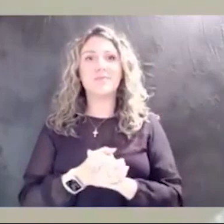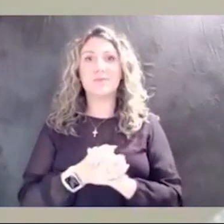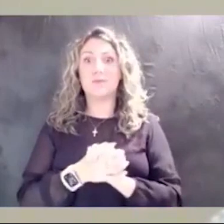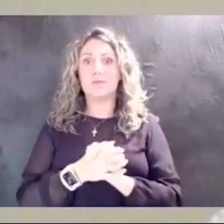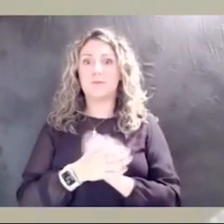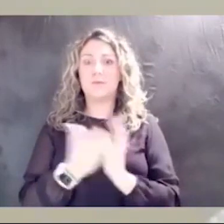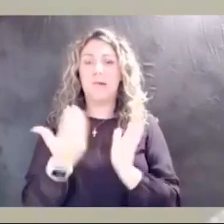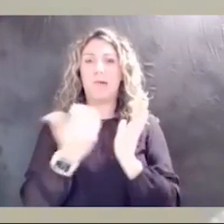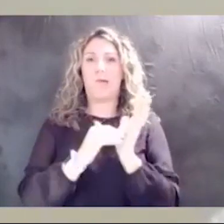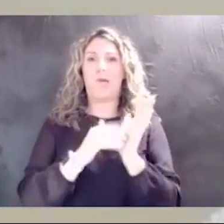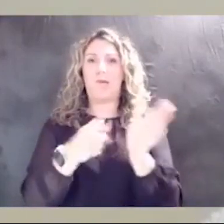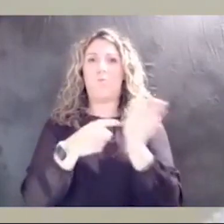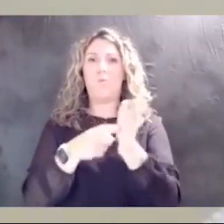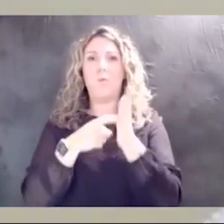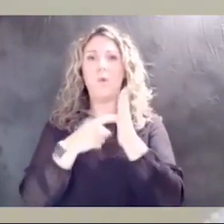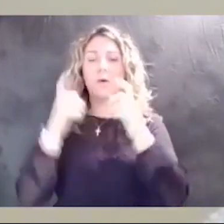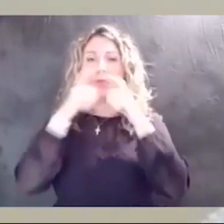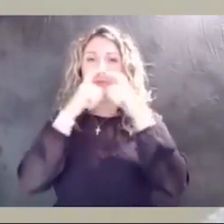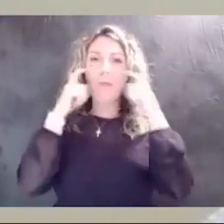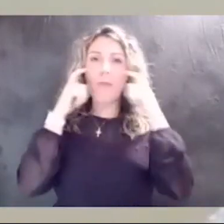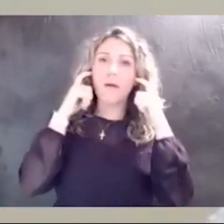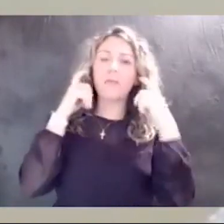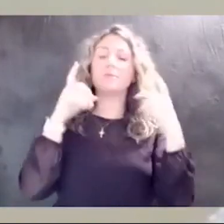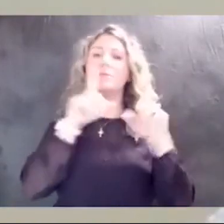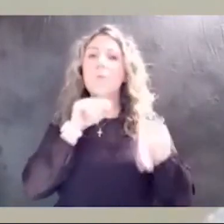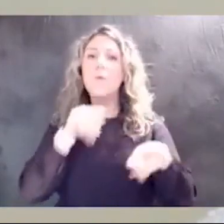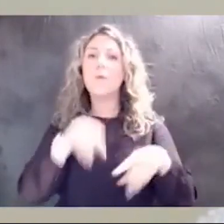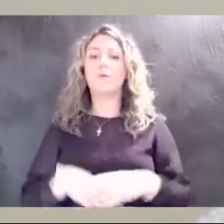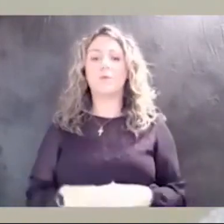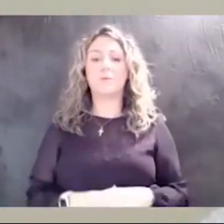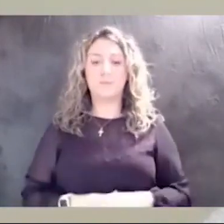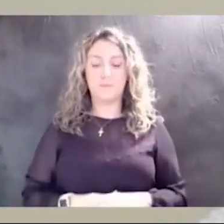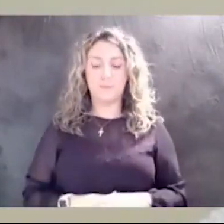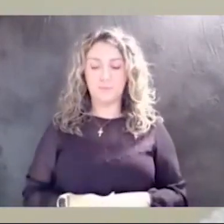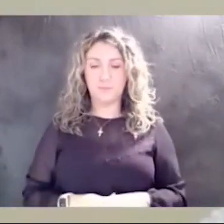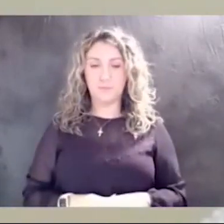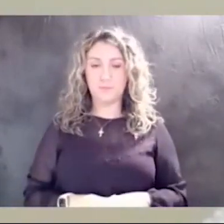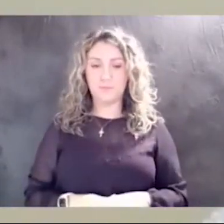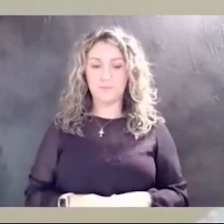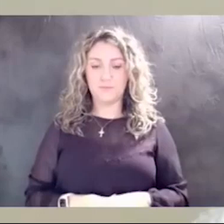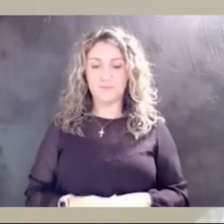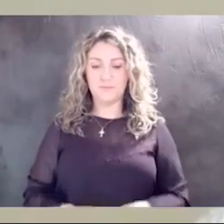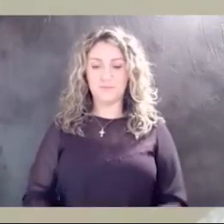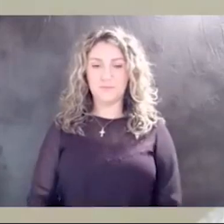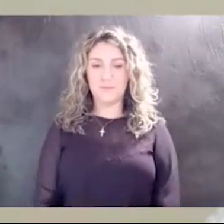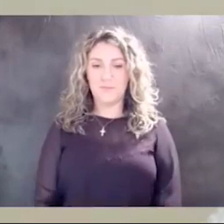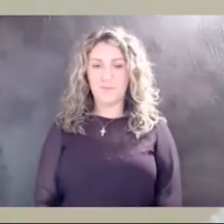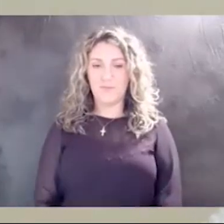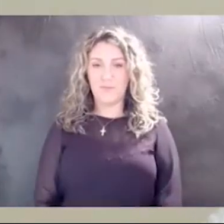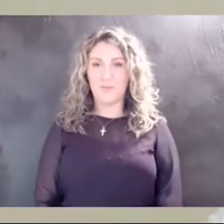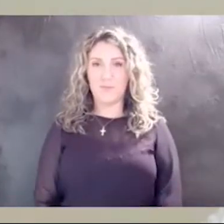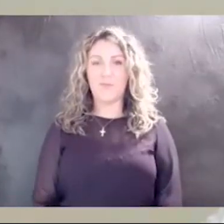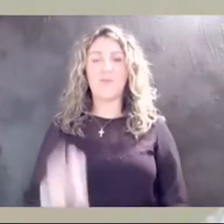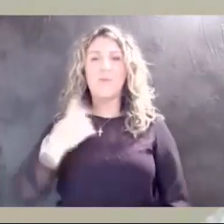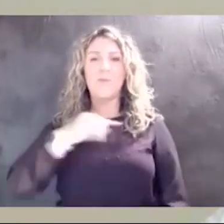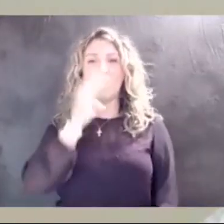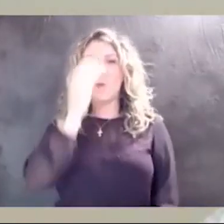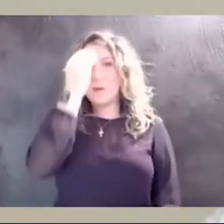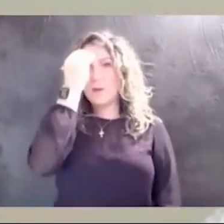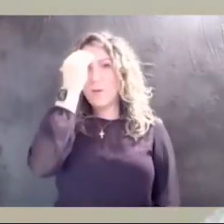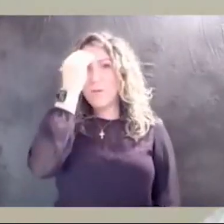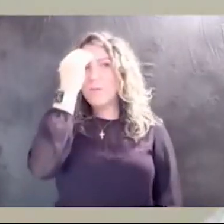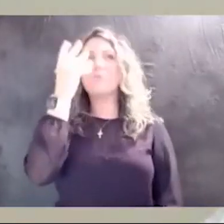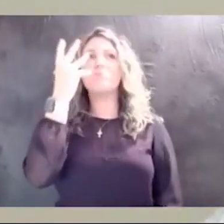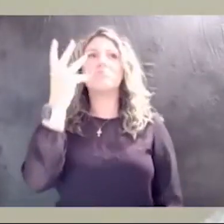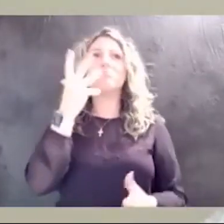a mask mandate. I think that we know that we've had a